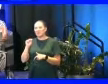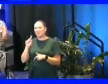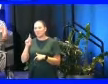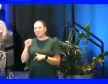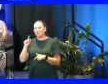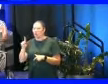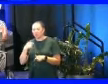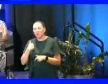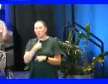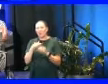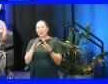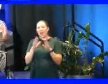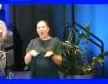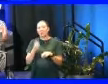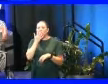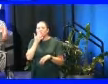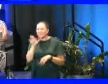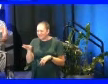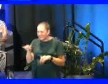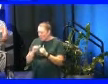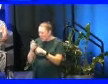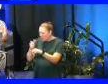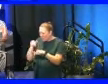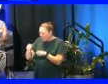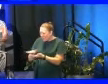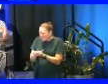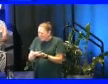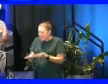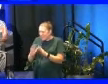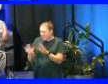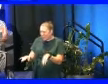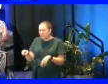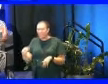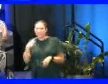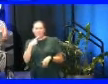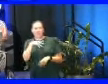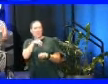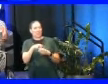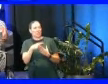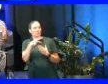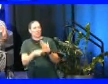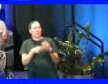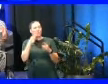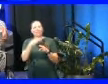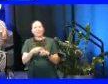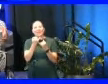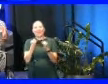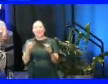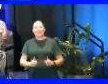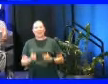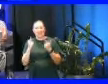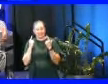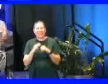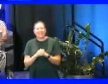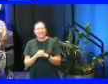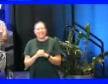a housewarming. And I said, well, how did you get this nice place? And he said, I'm in a program called Independent Living.